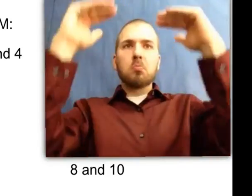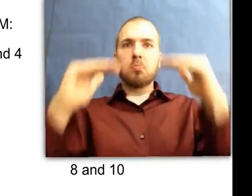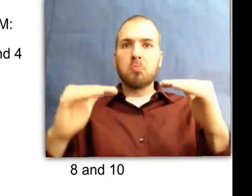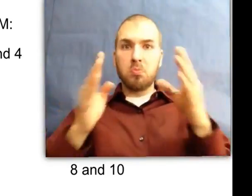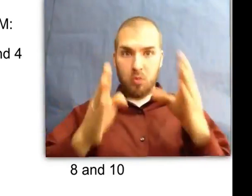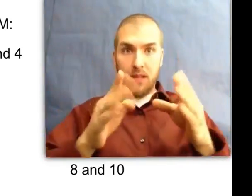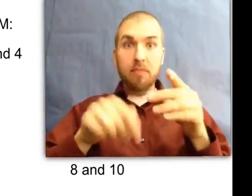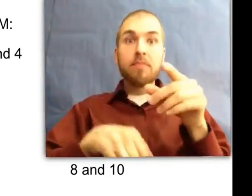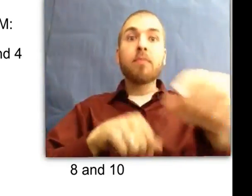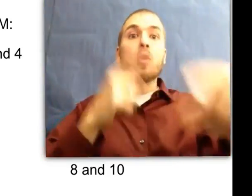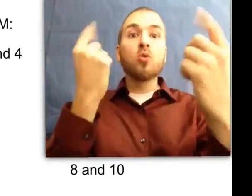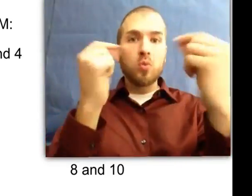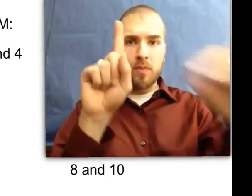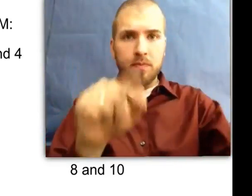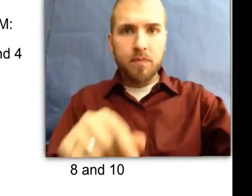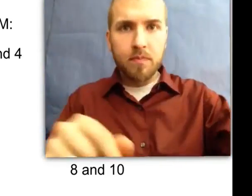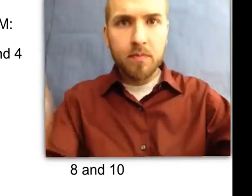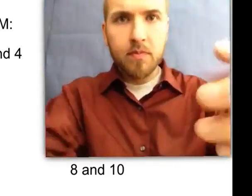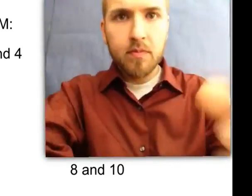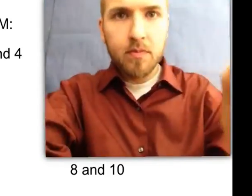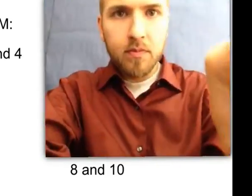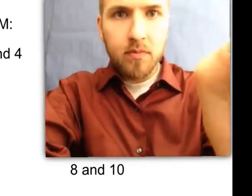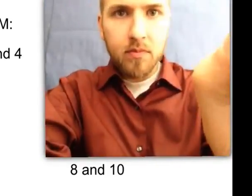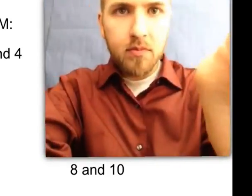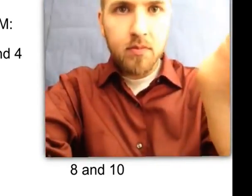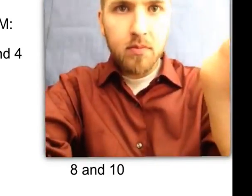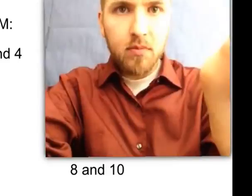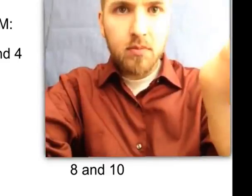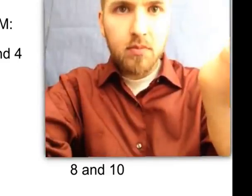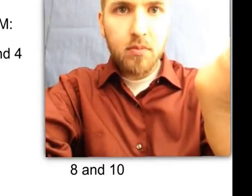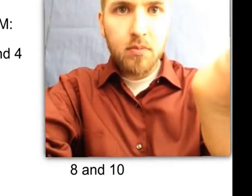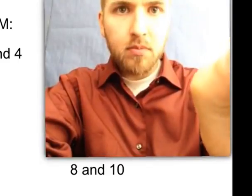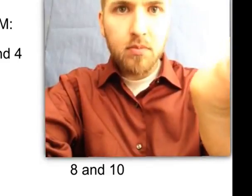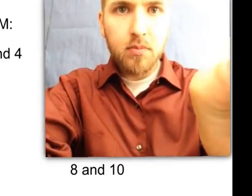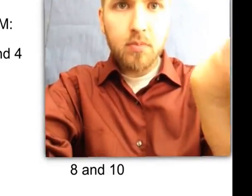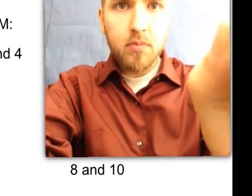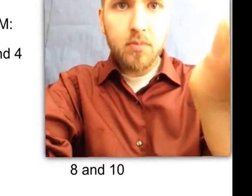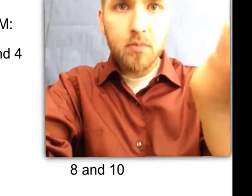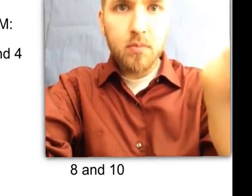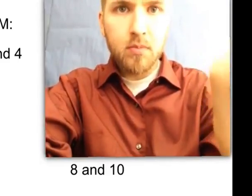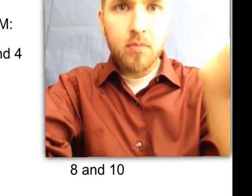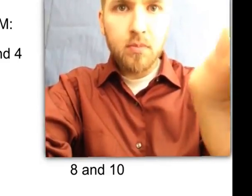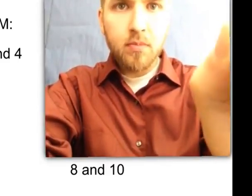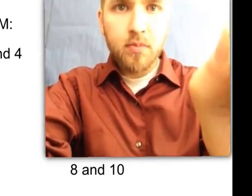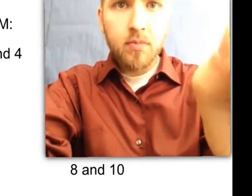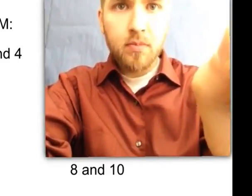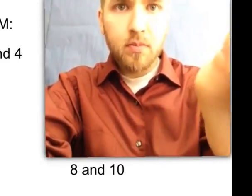We can use the listing method instead of the factoring method for this because they're pretty small numbers.